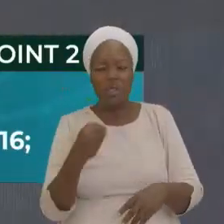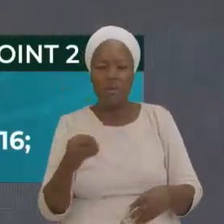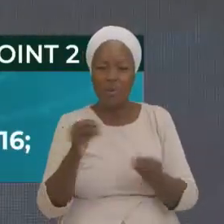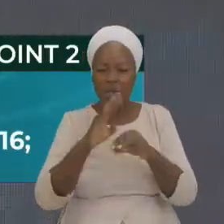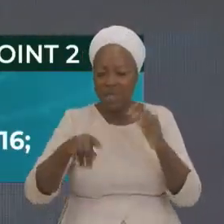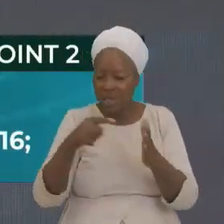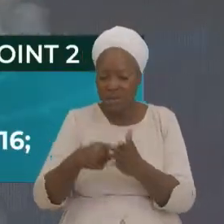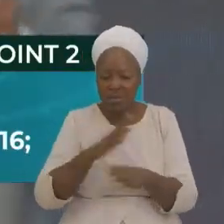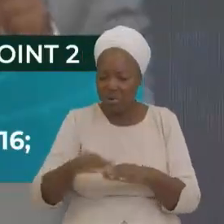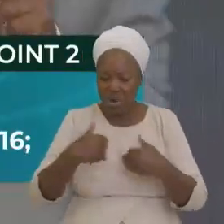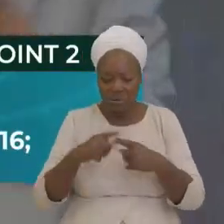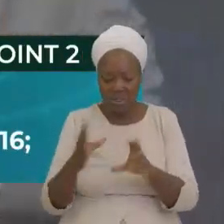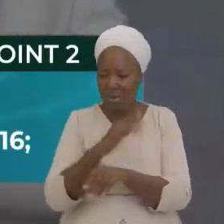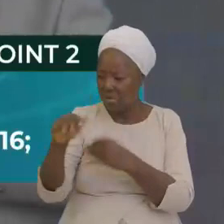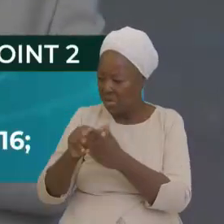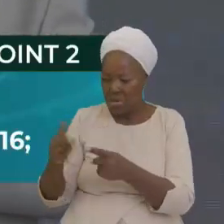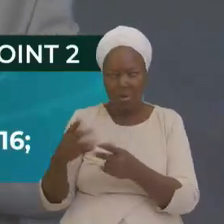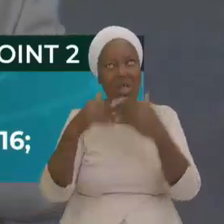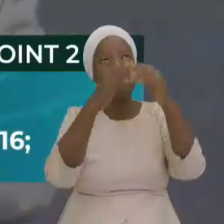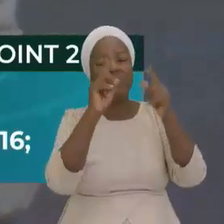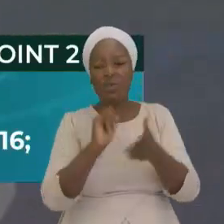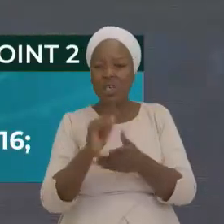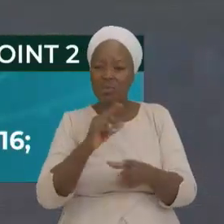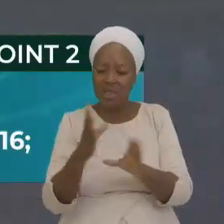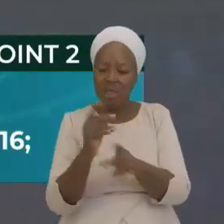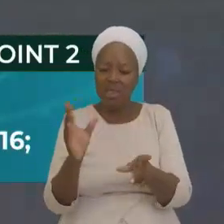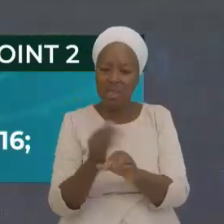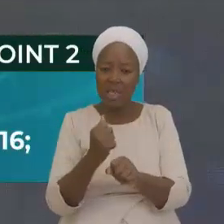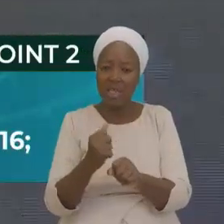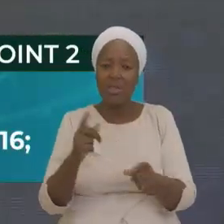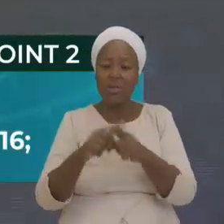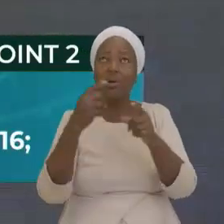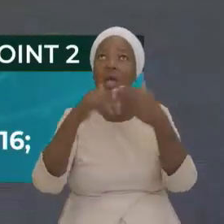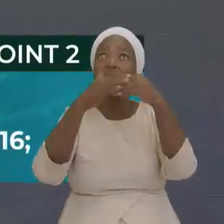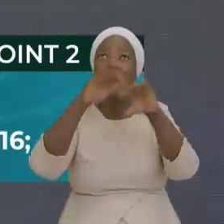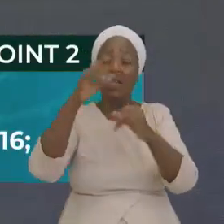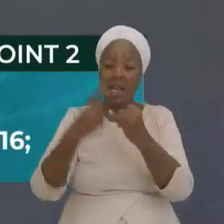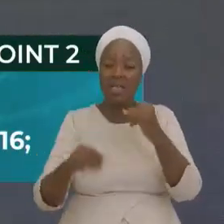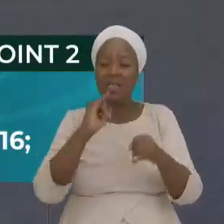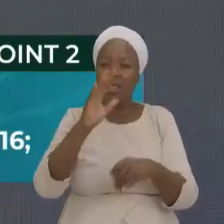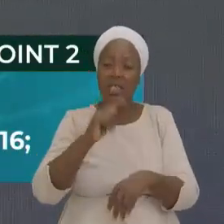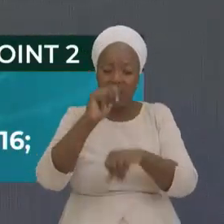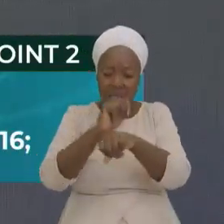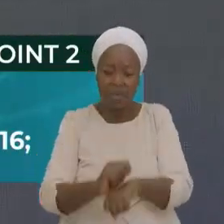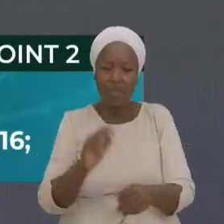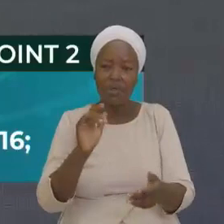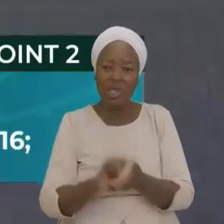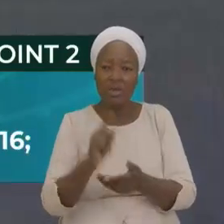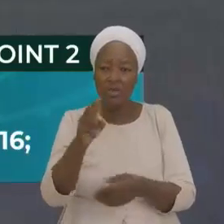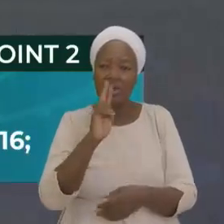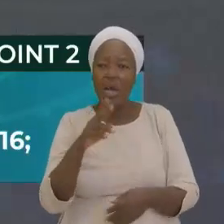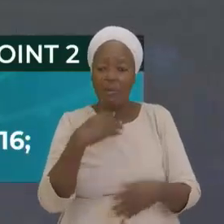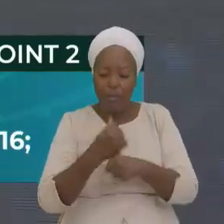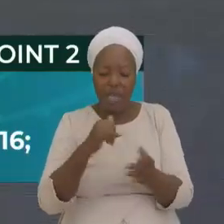one to heaven. The one that will go to heaven is your temple where you are make it clean by the cleansing